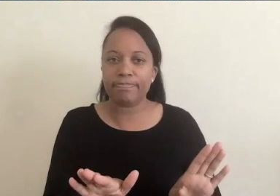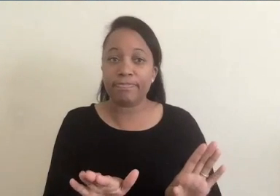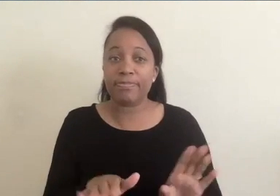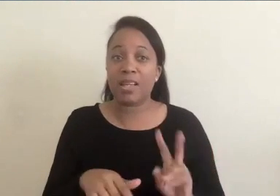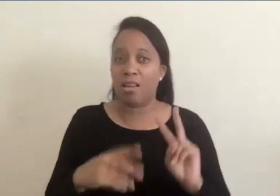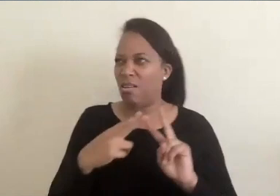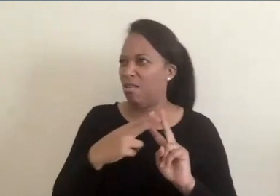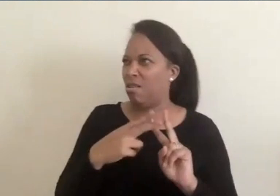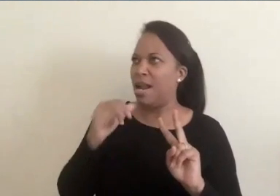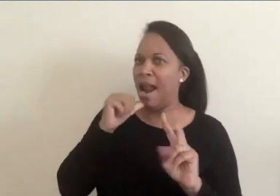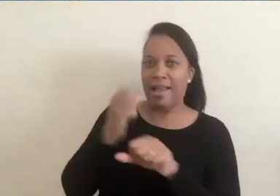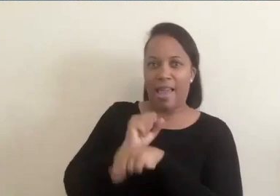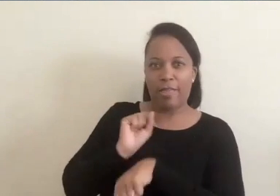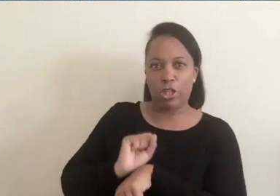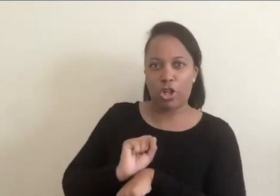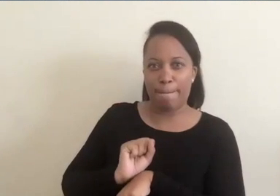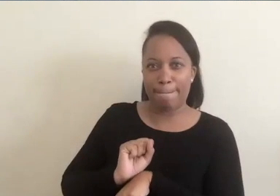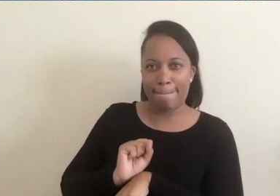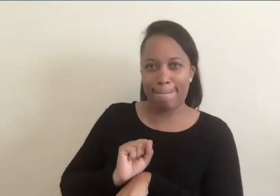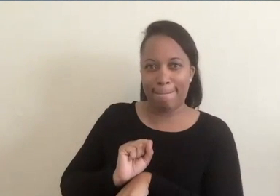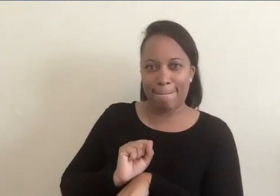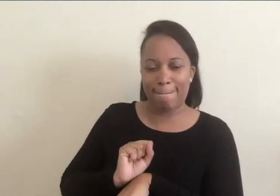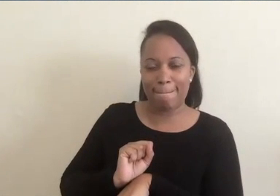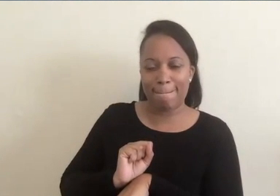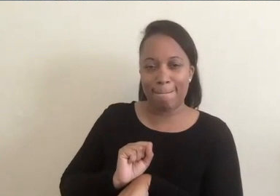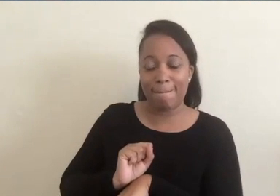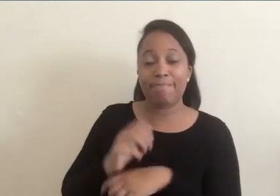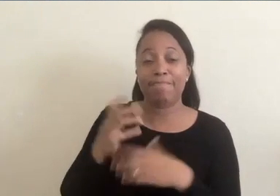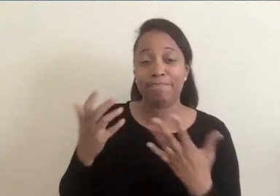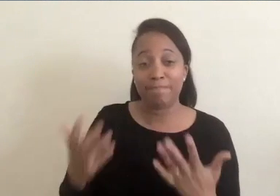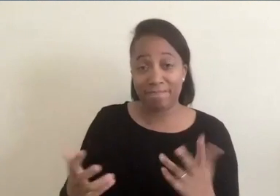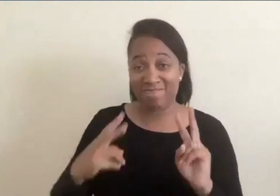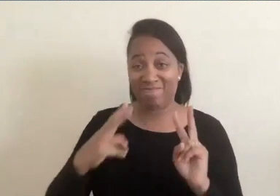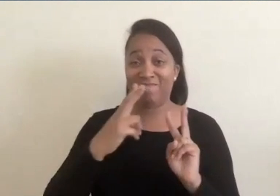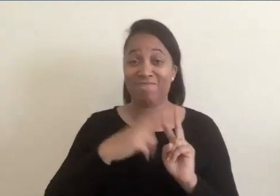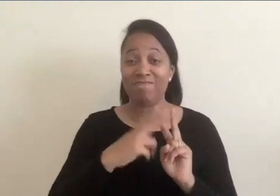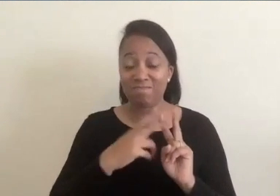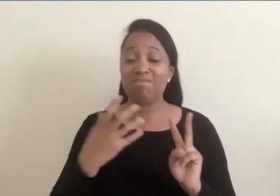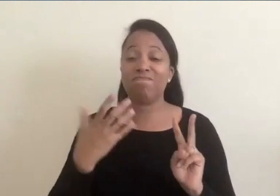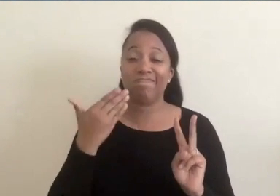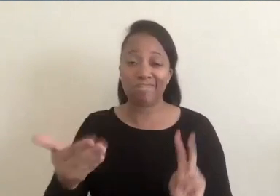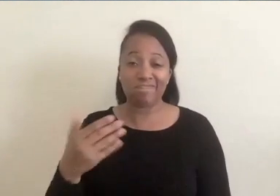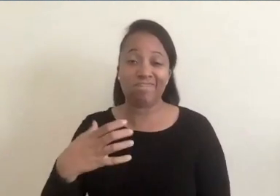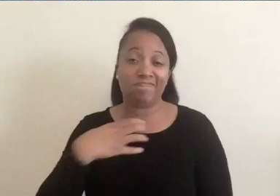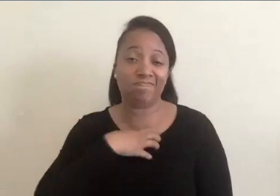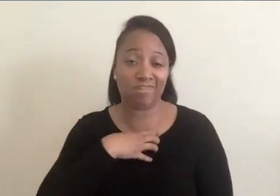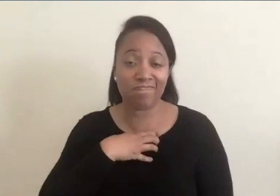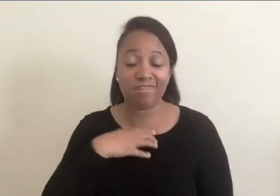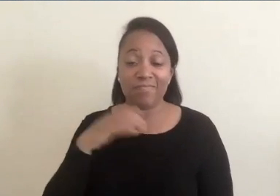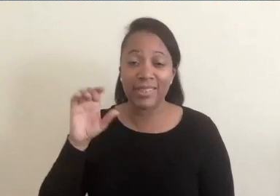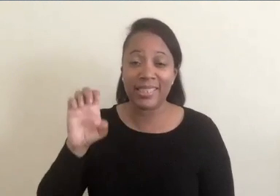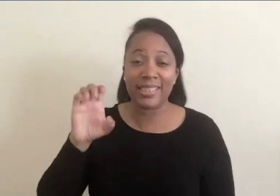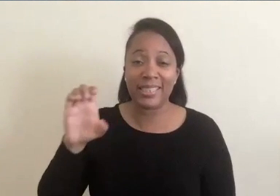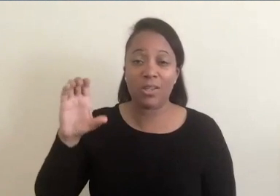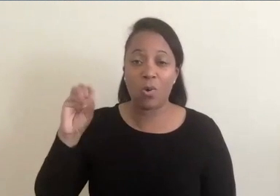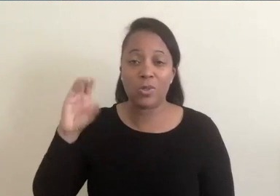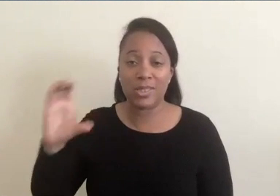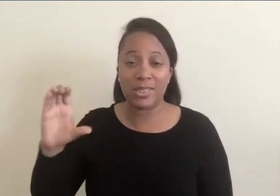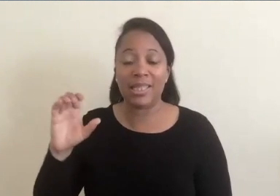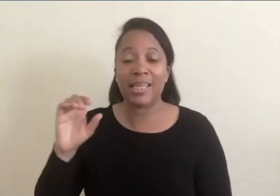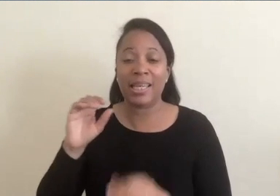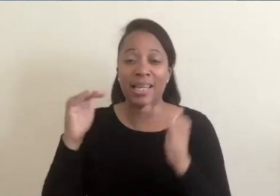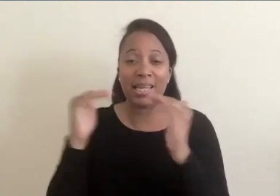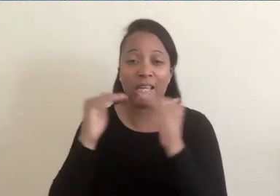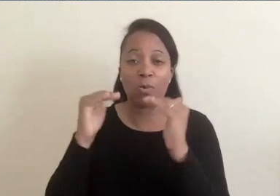doing that. And then they don't get the job. So both of the applicants filed a claim with the EEOC, the